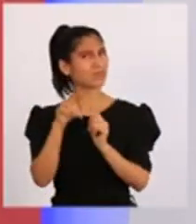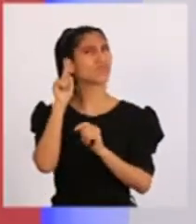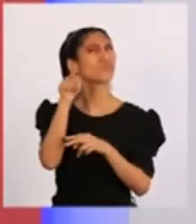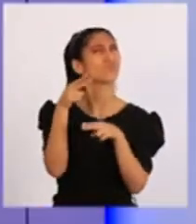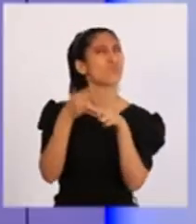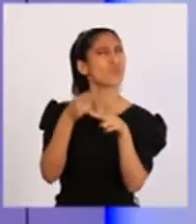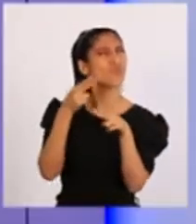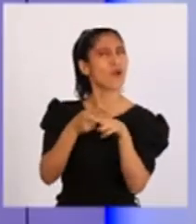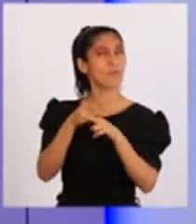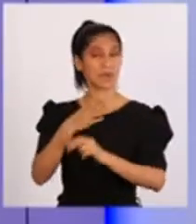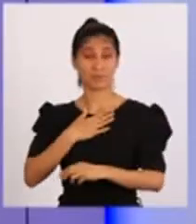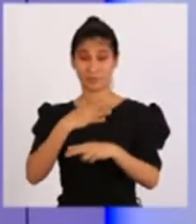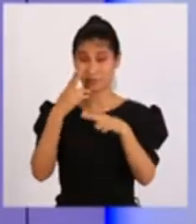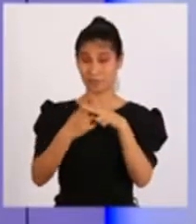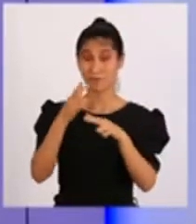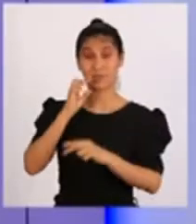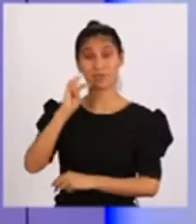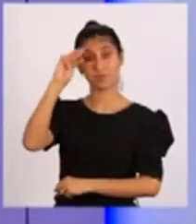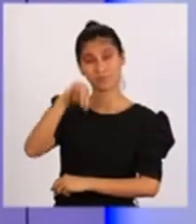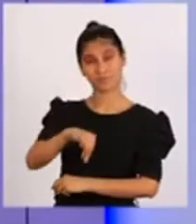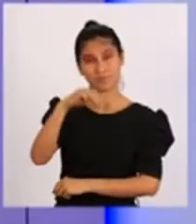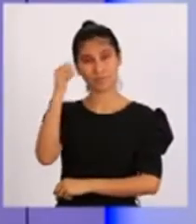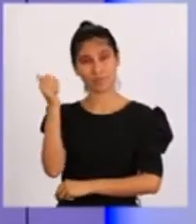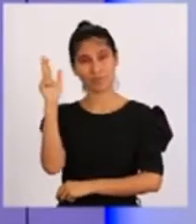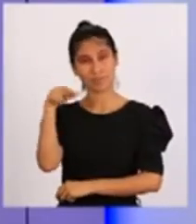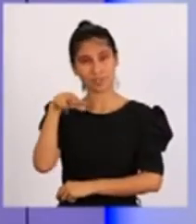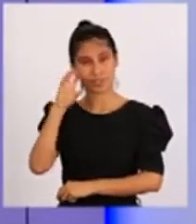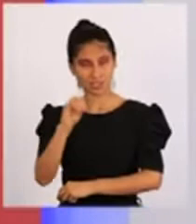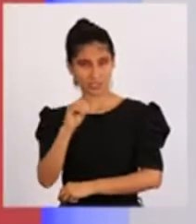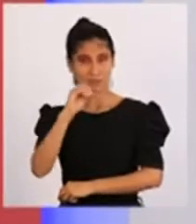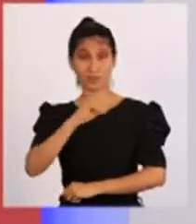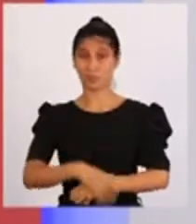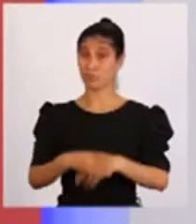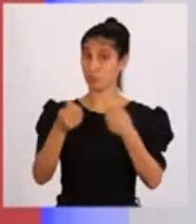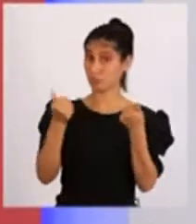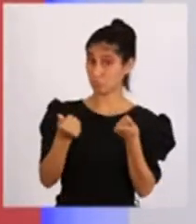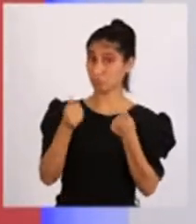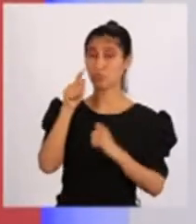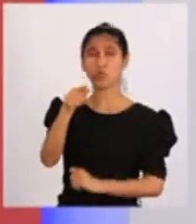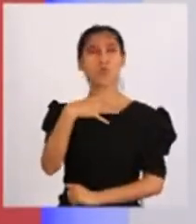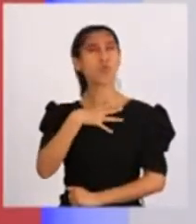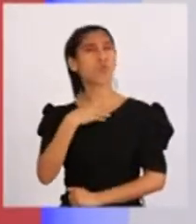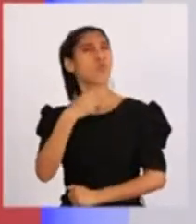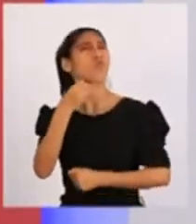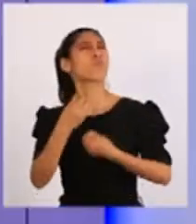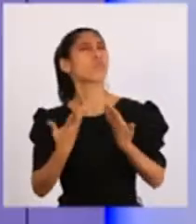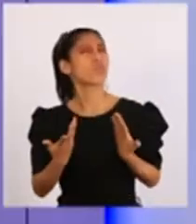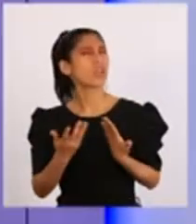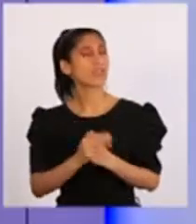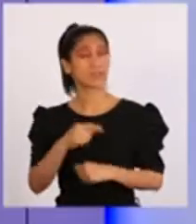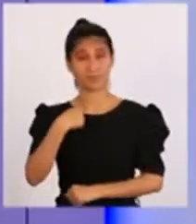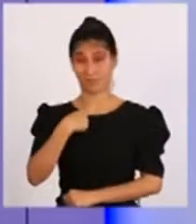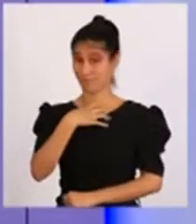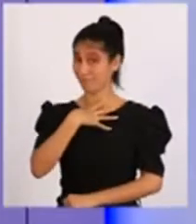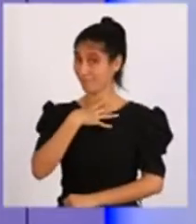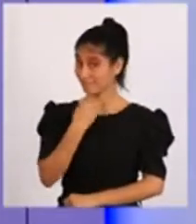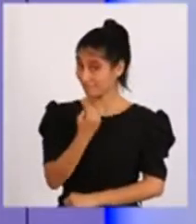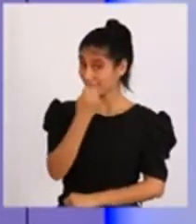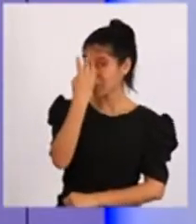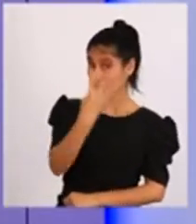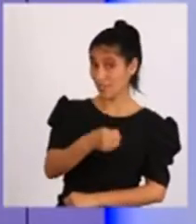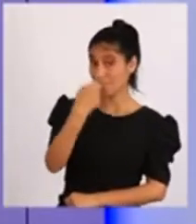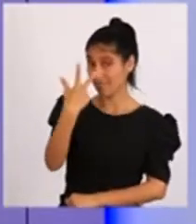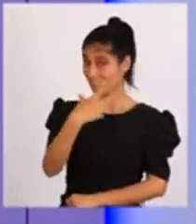your name? My name is Marino Morikawa Sakura. How old are you? I am